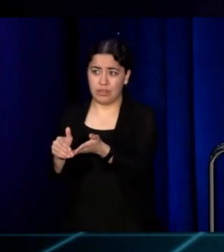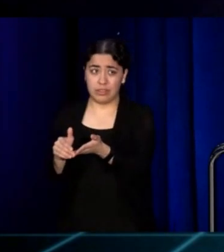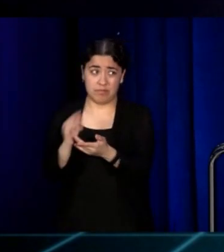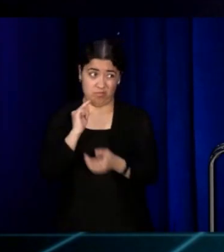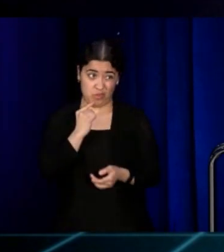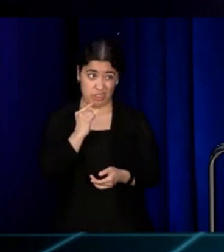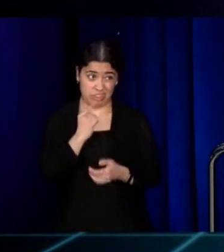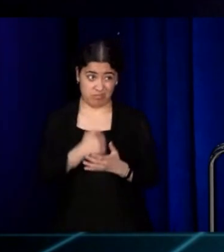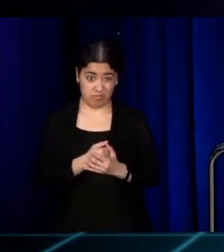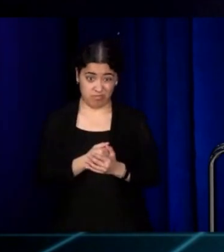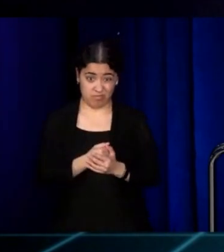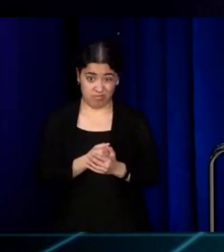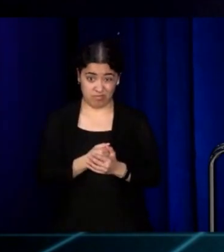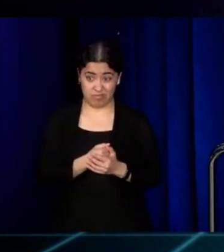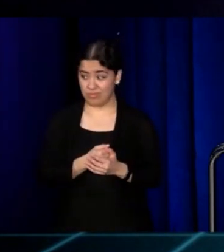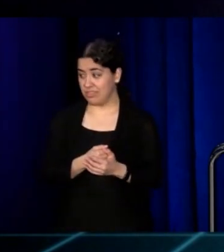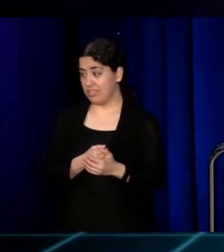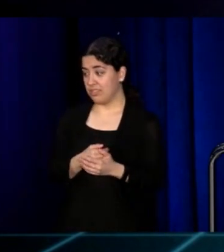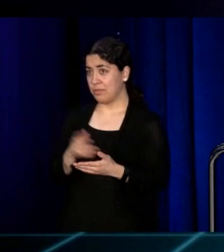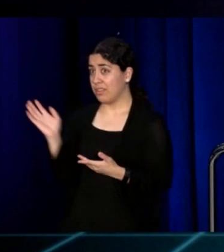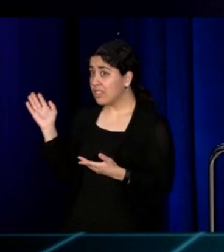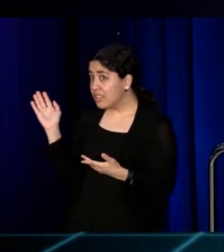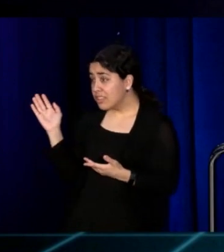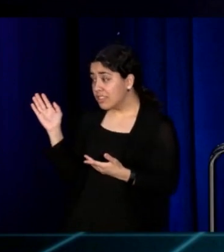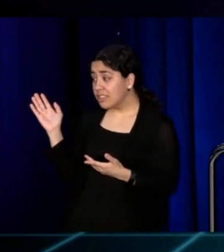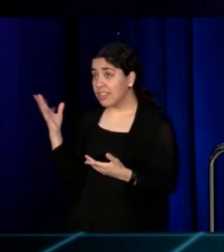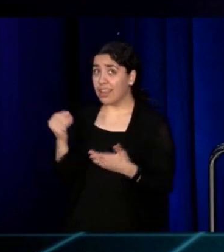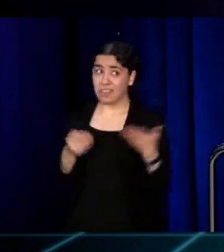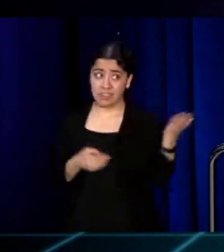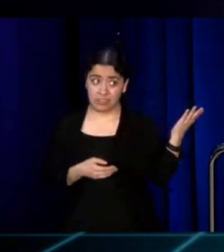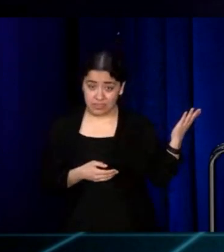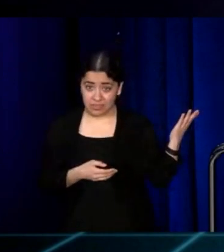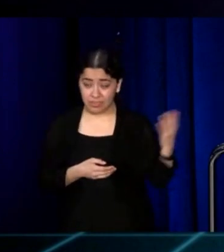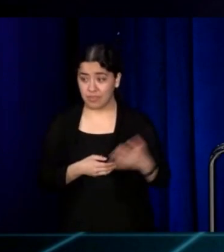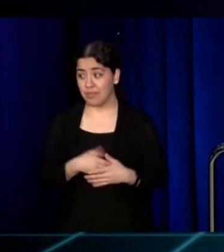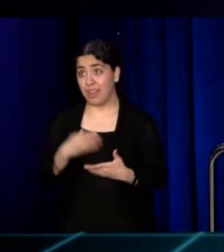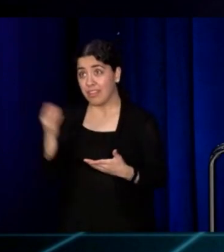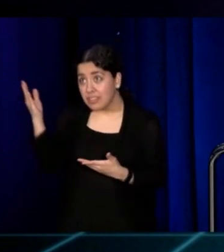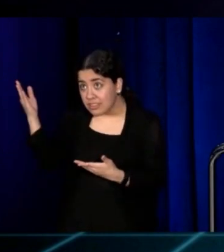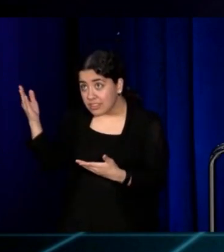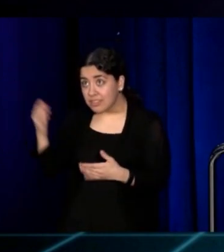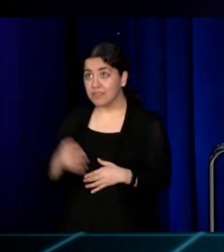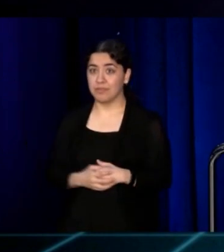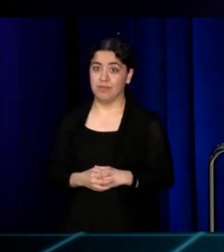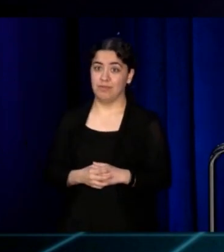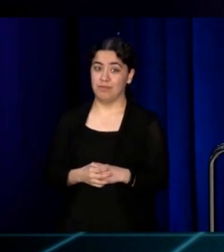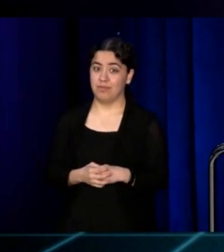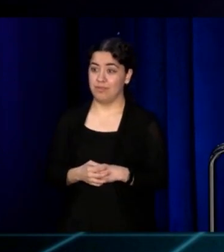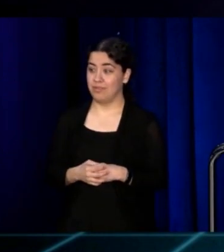Really? Yeah. What about this? Okay. And this? And this? Okay.